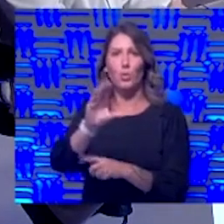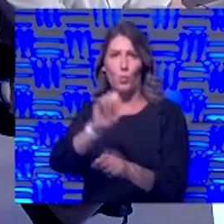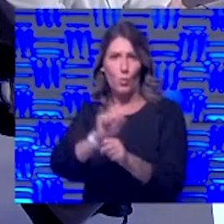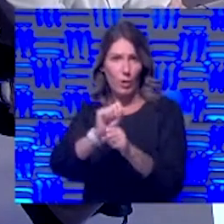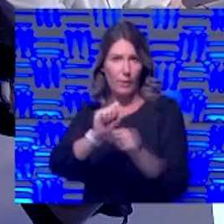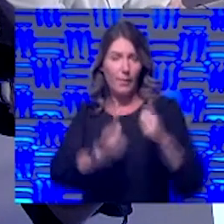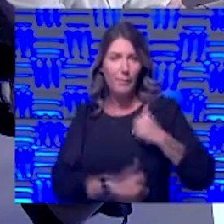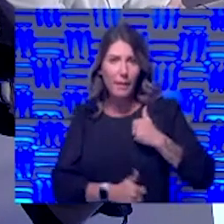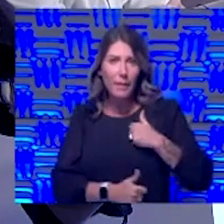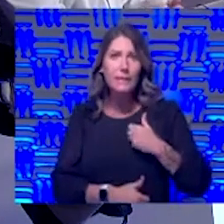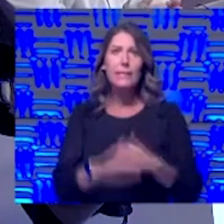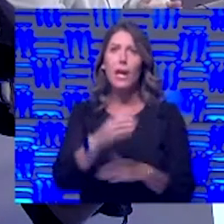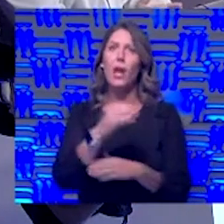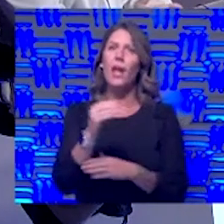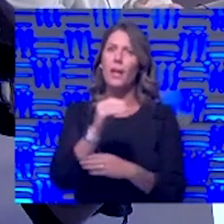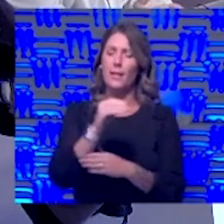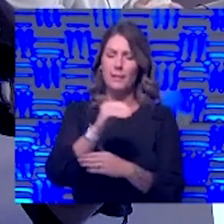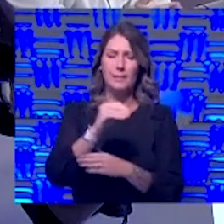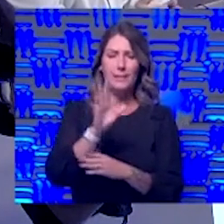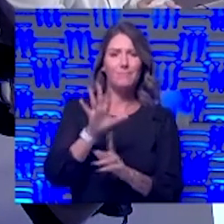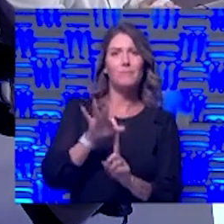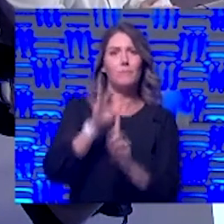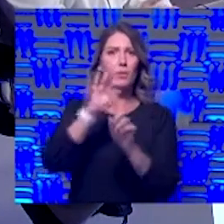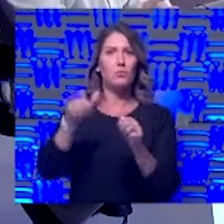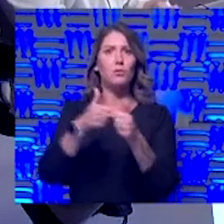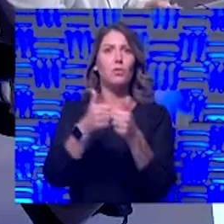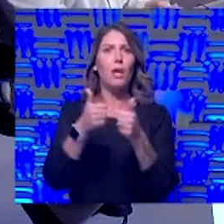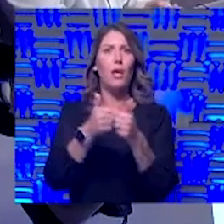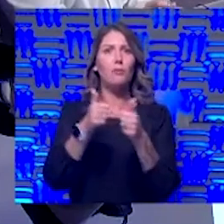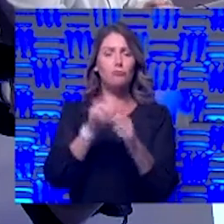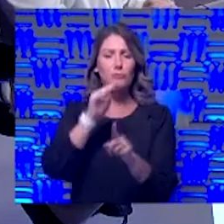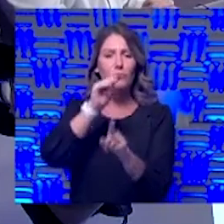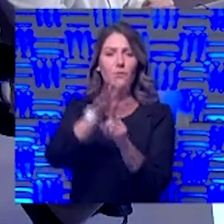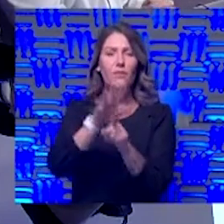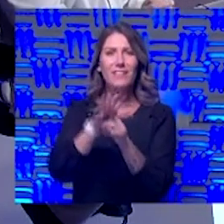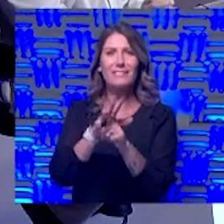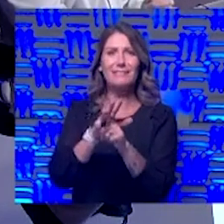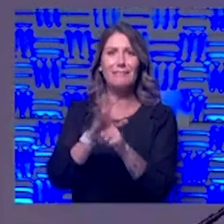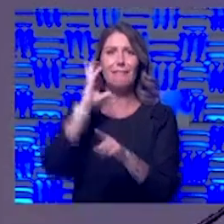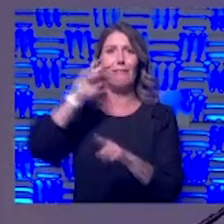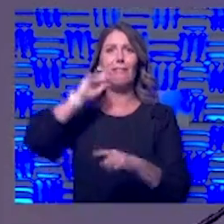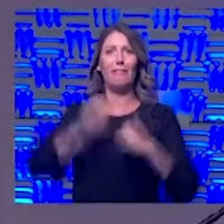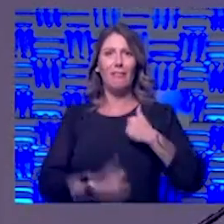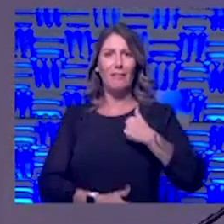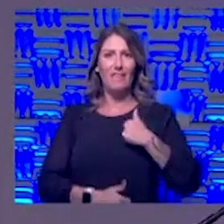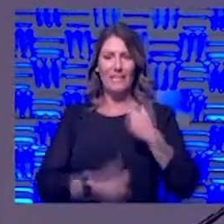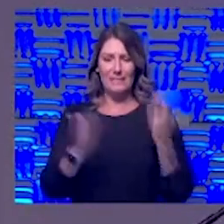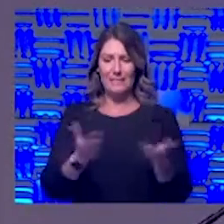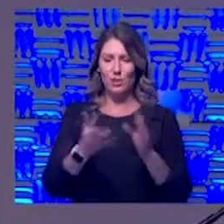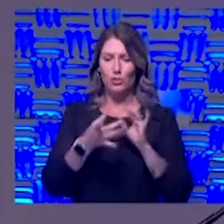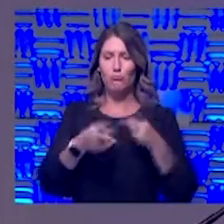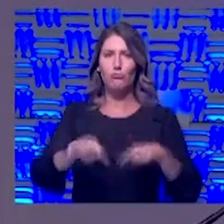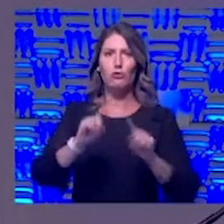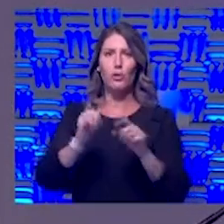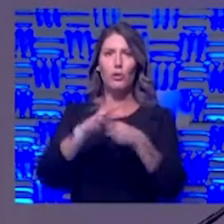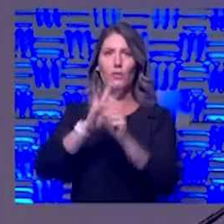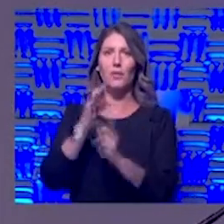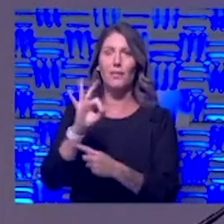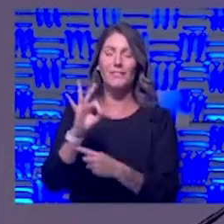some of the special challenges that are affecting our veterans here in the COVID crisis. Yeah, so certainly we can't